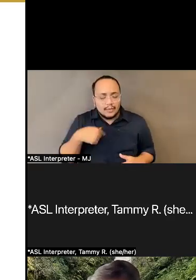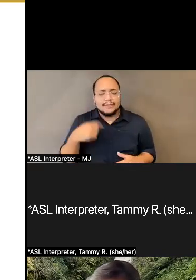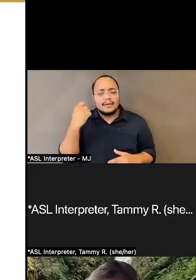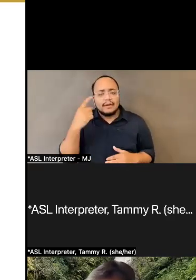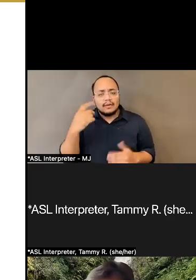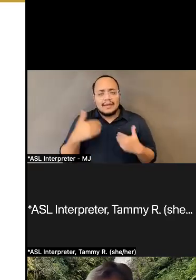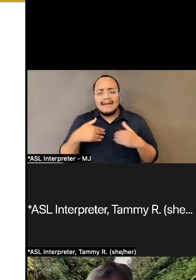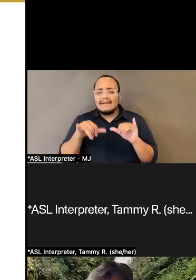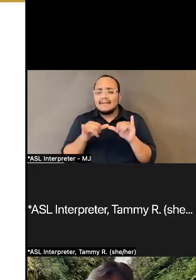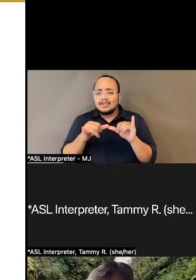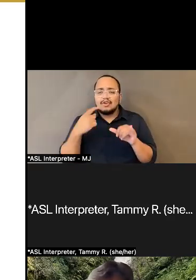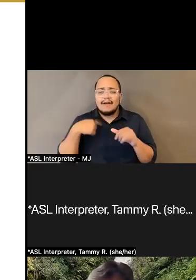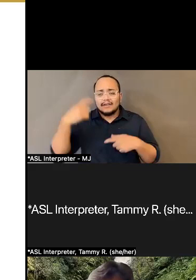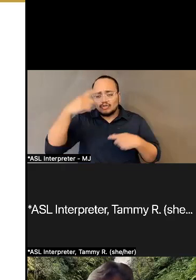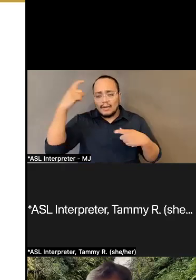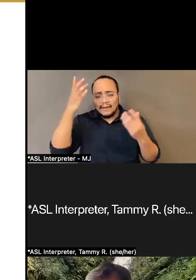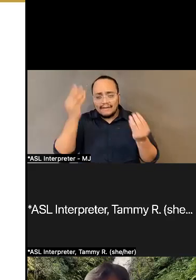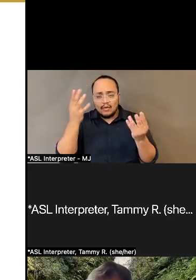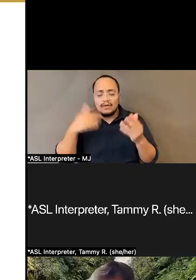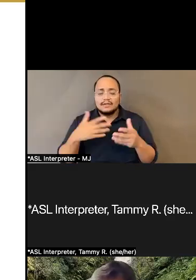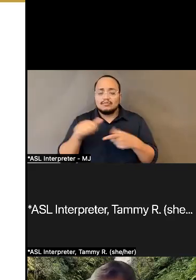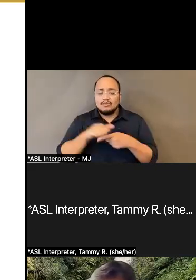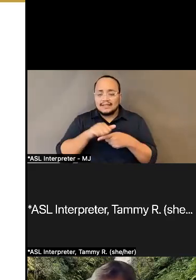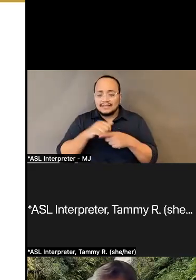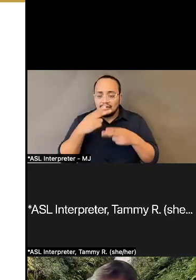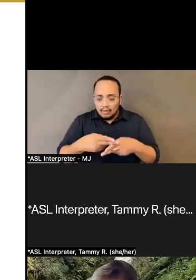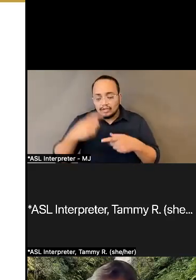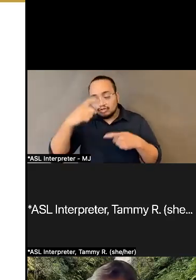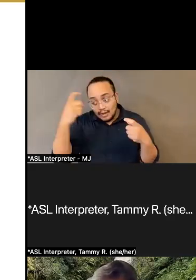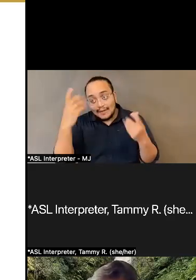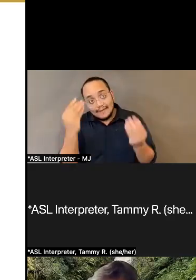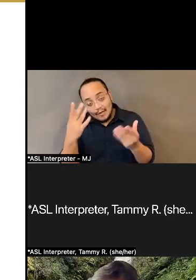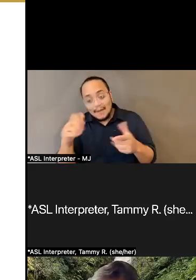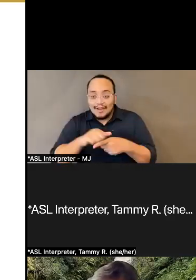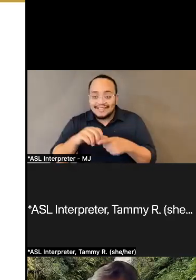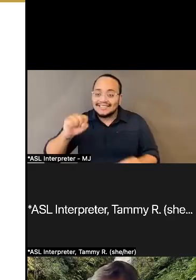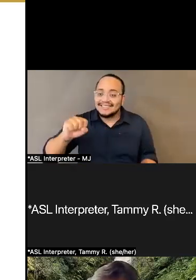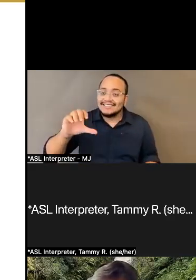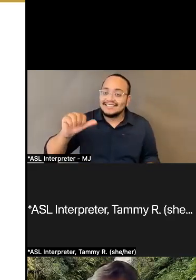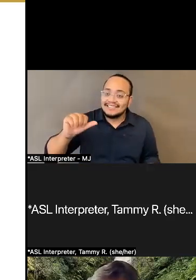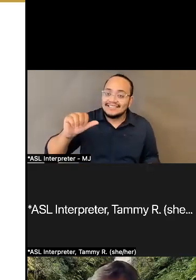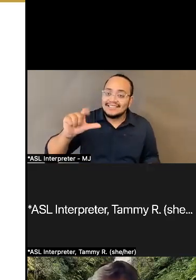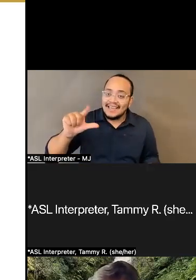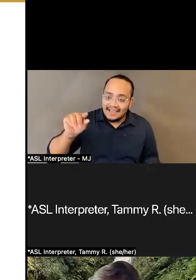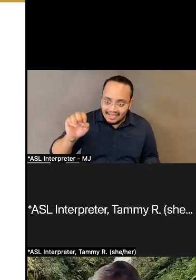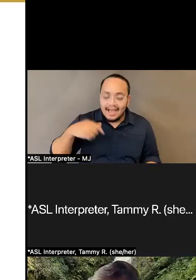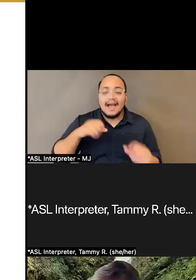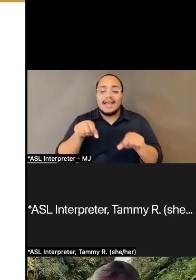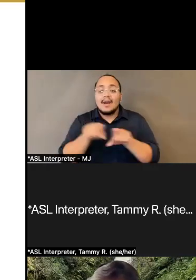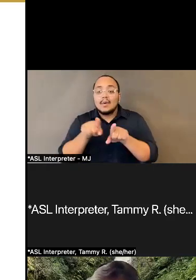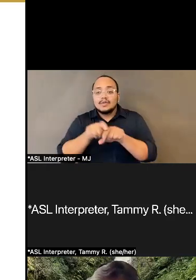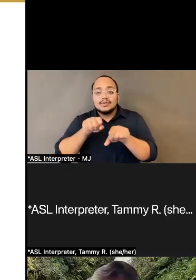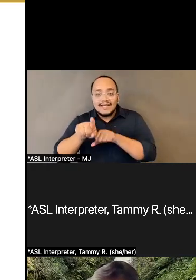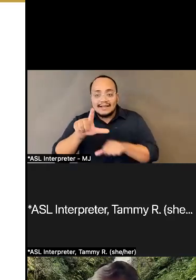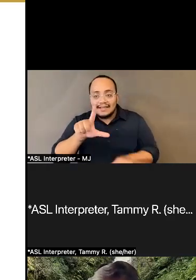of trauma-informed practices called Trauma-Informed Practices Scale, which I can also send you a